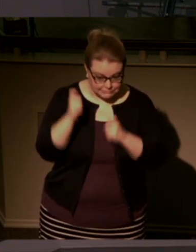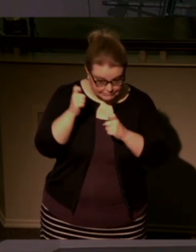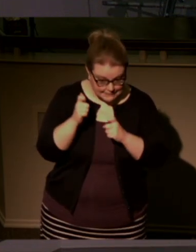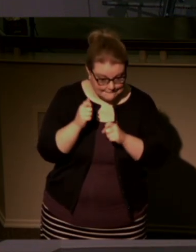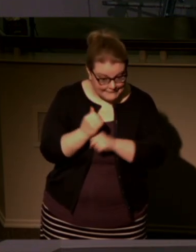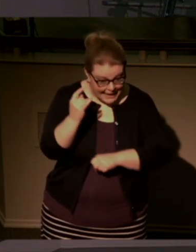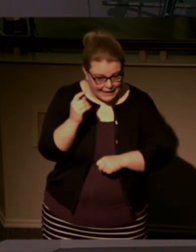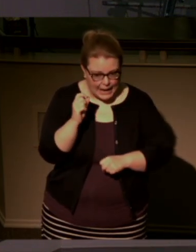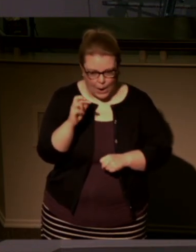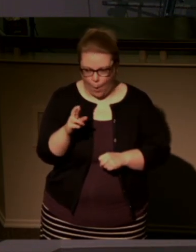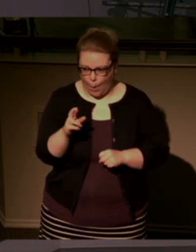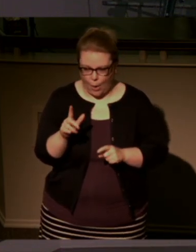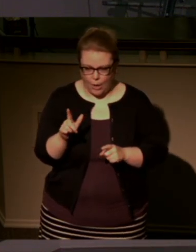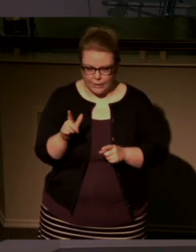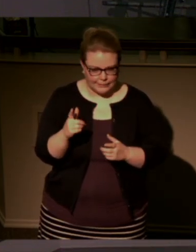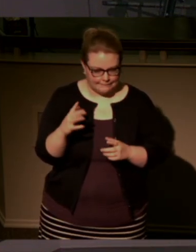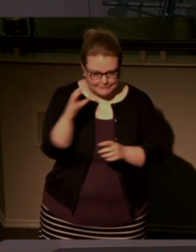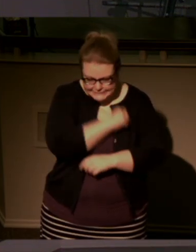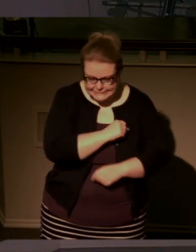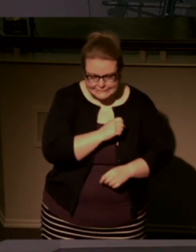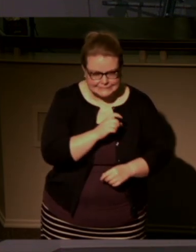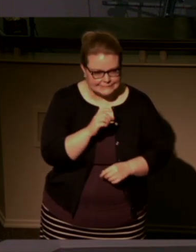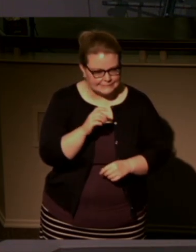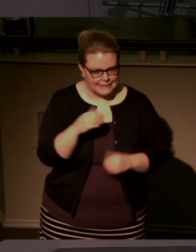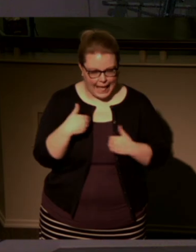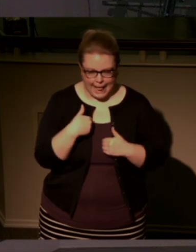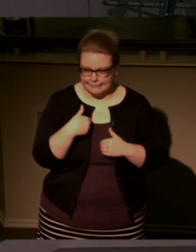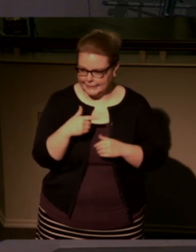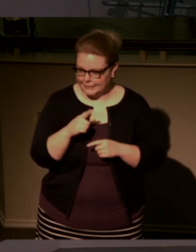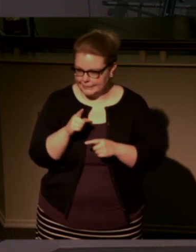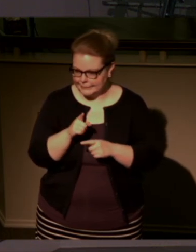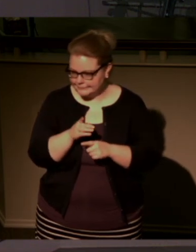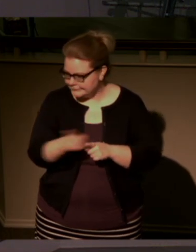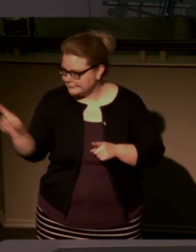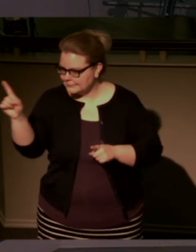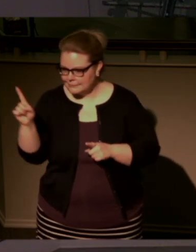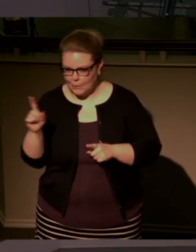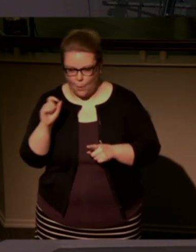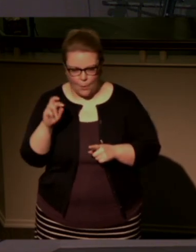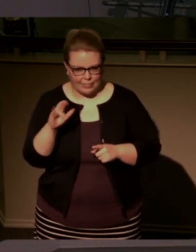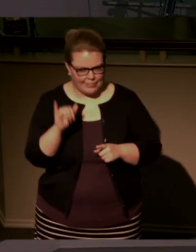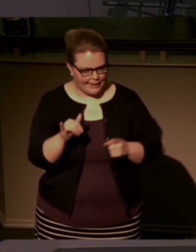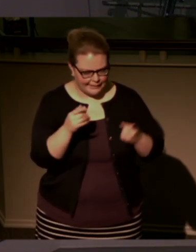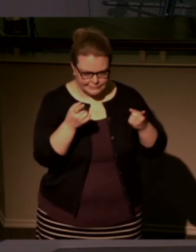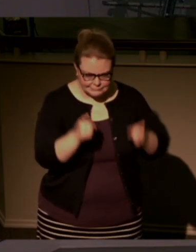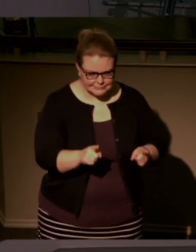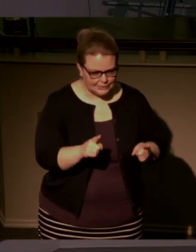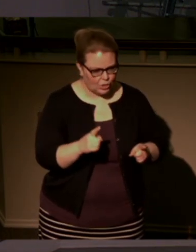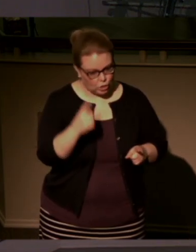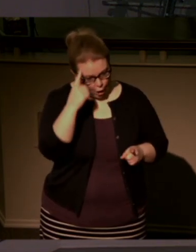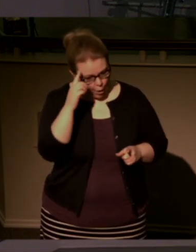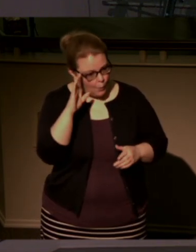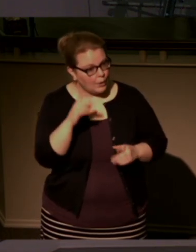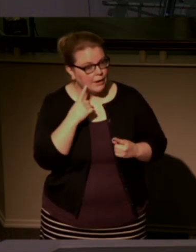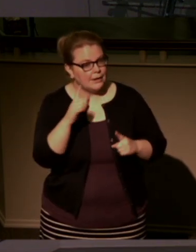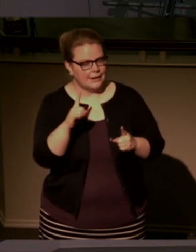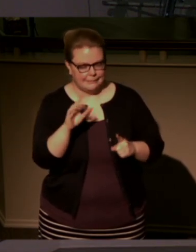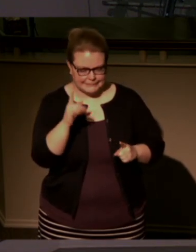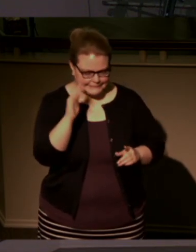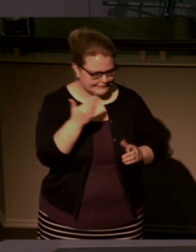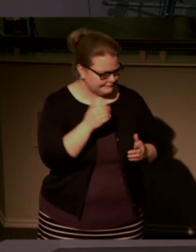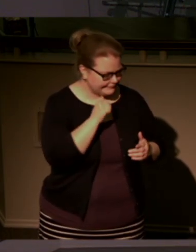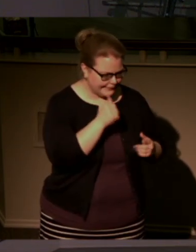shot. The one that got away, the encounter that went south and didn't work out. You have